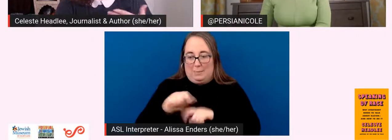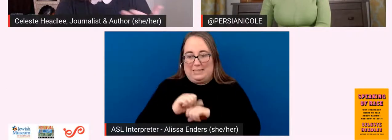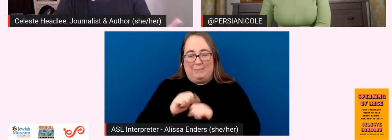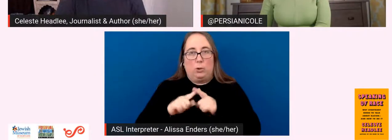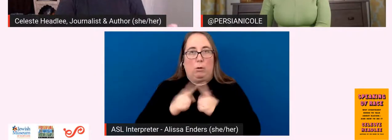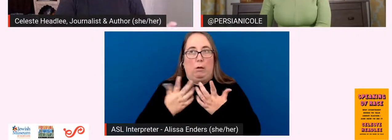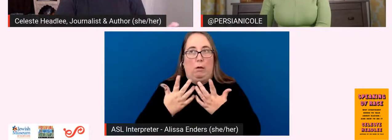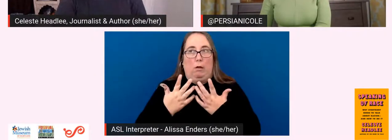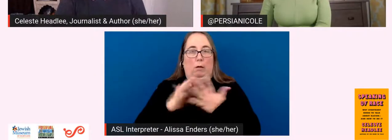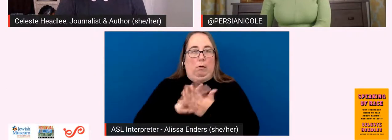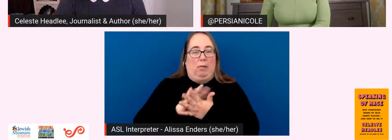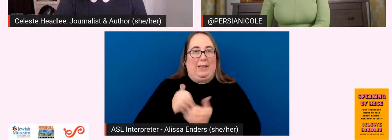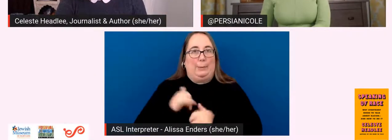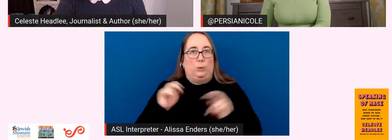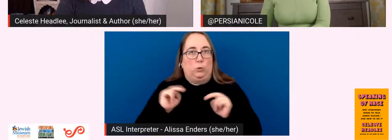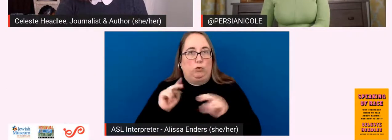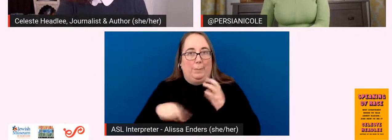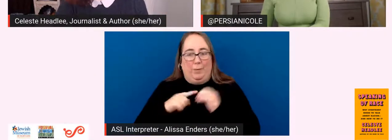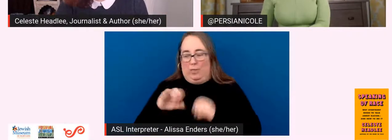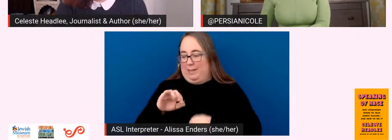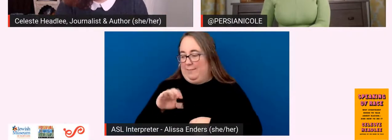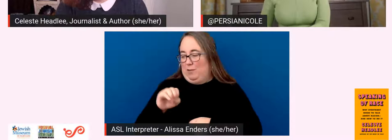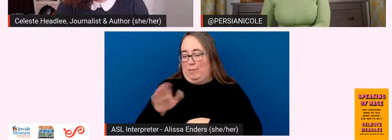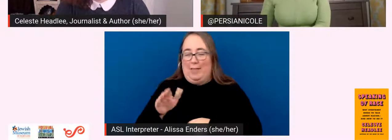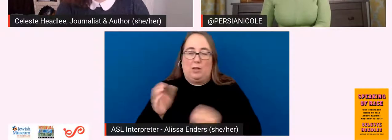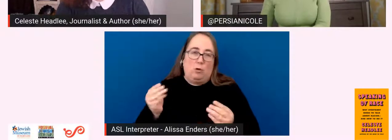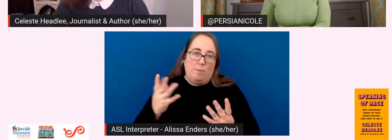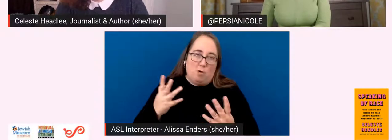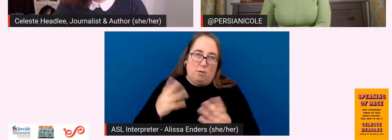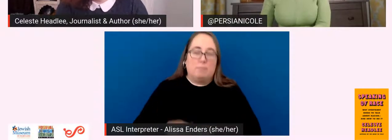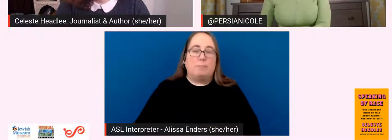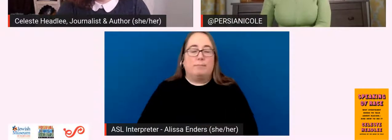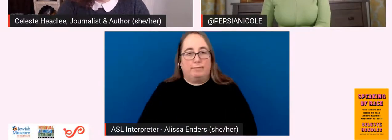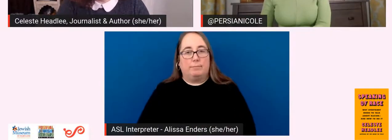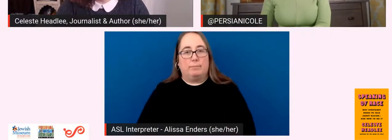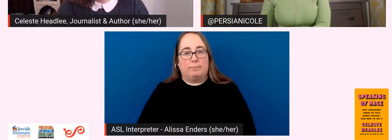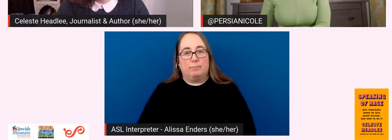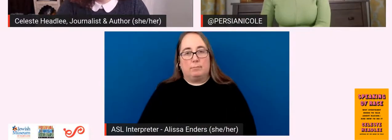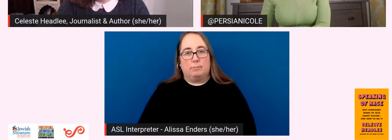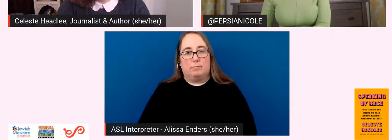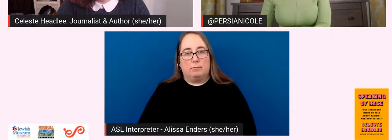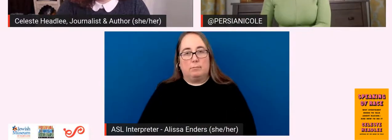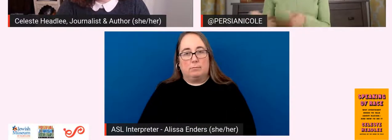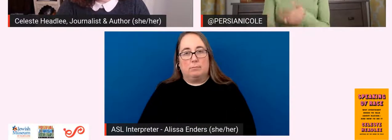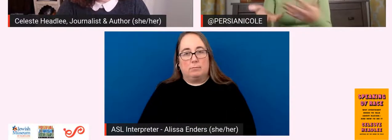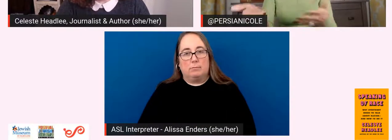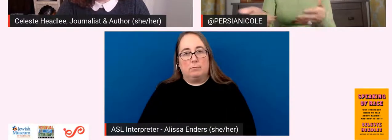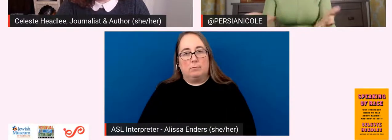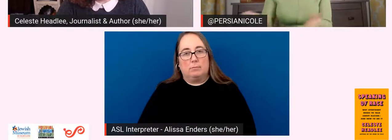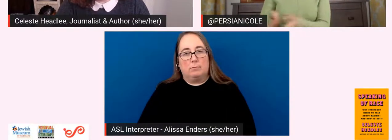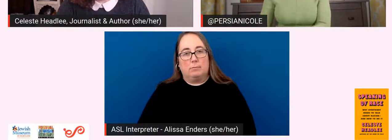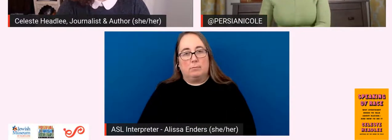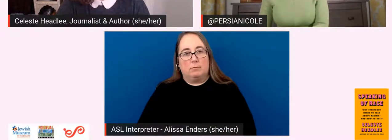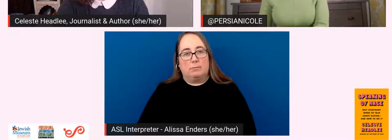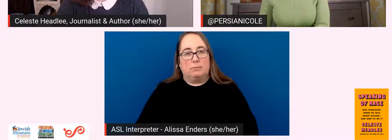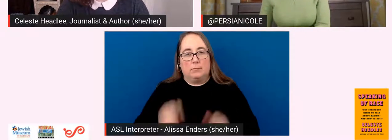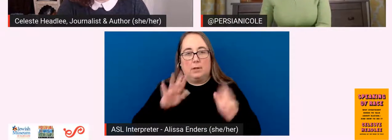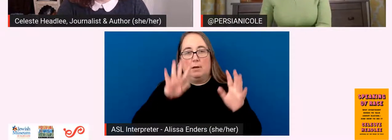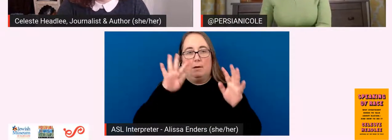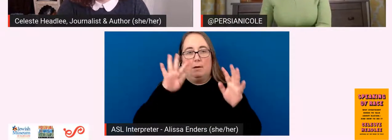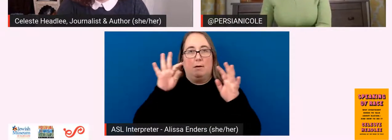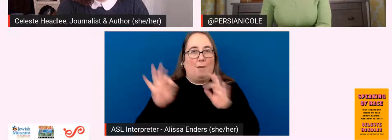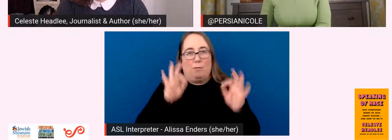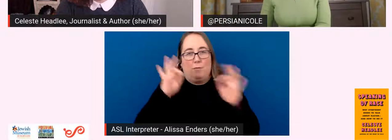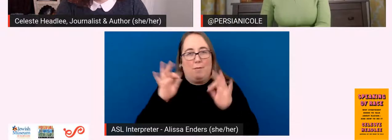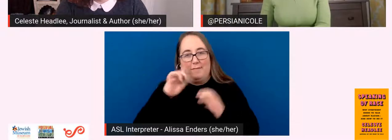that I'm objective about the Confederate flag. I mean, come on. Right. Yeah. Right. There's especially no eye roll big enough for